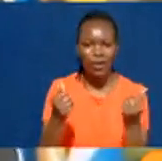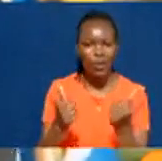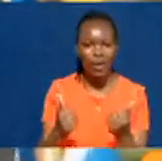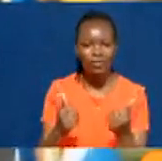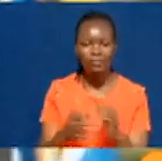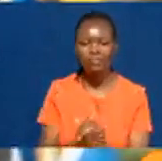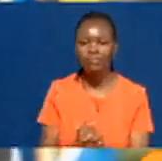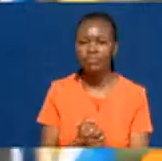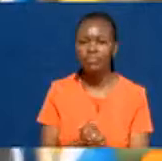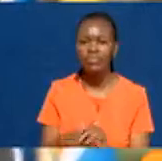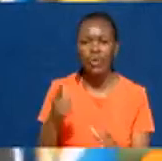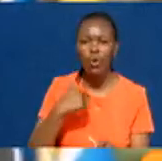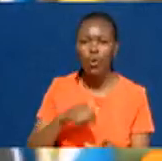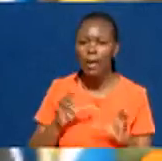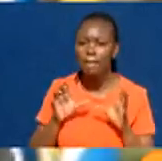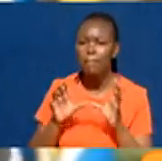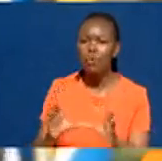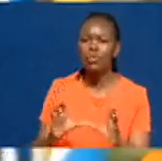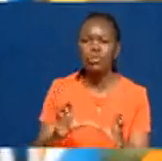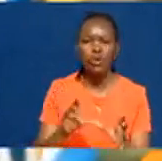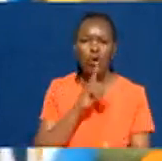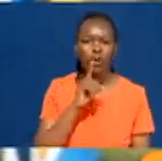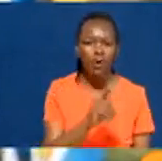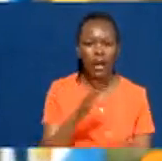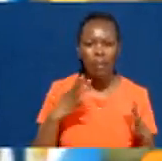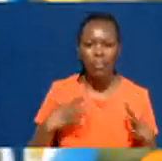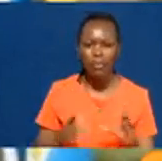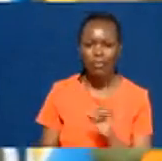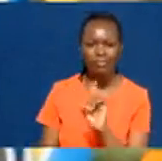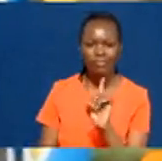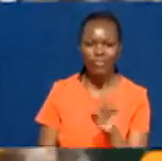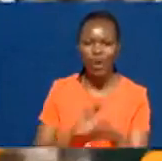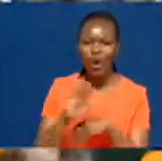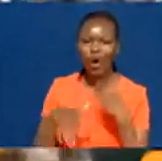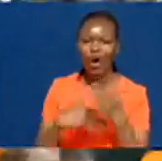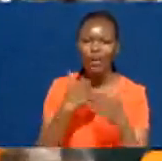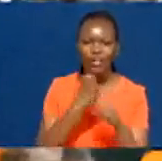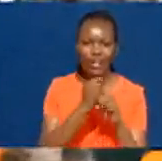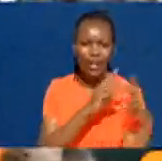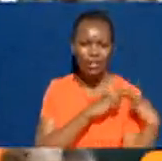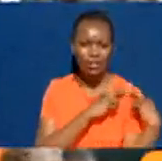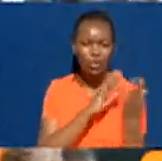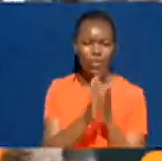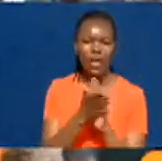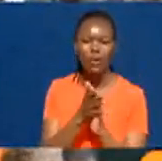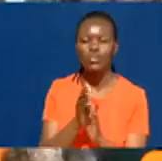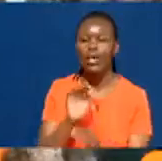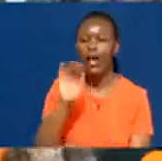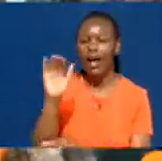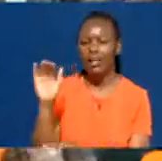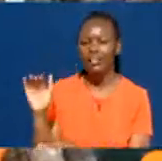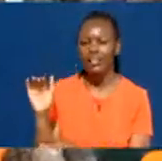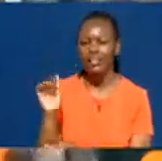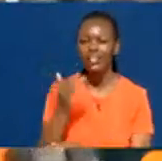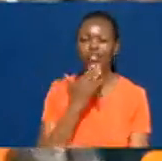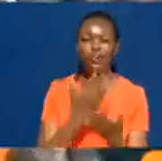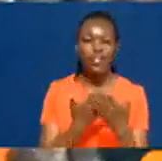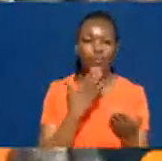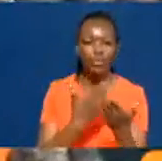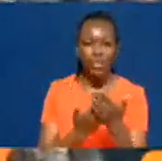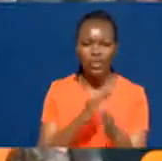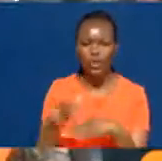do nothing. Everybody did what they were supposed to do without asking. So I want to say thank you very much